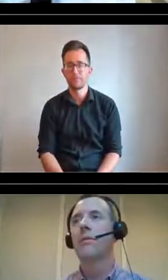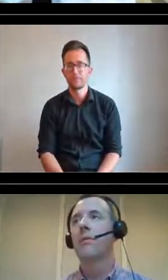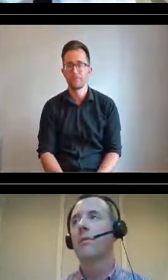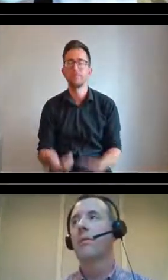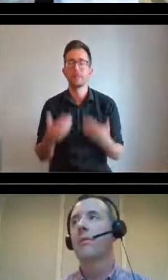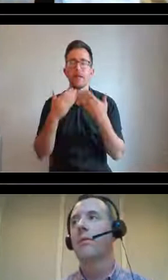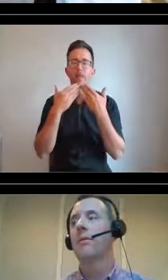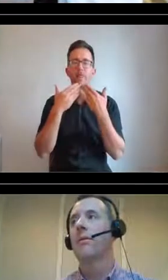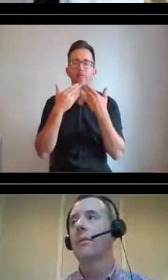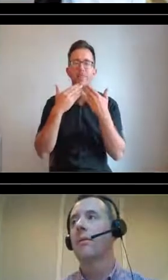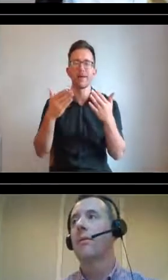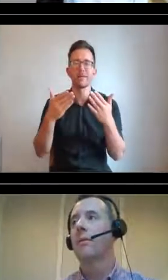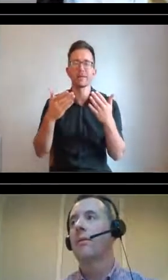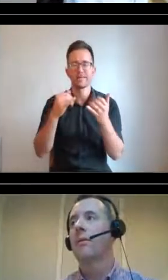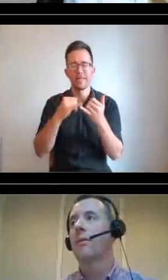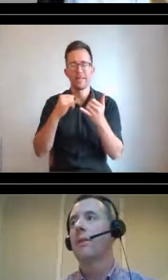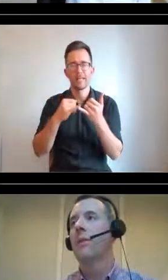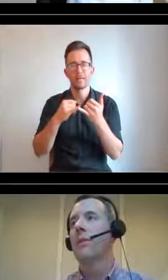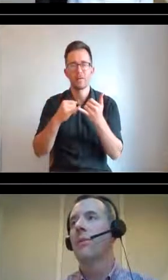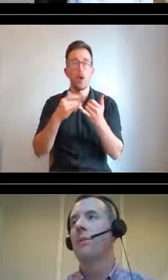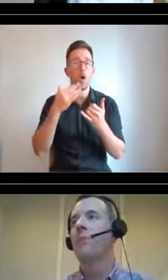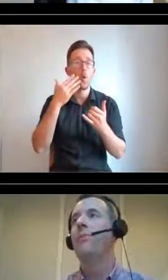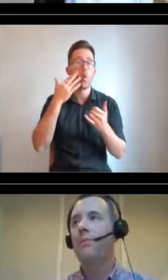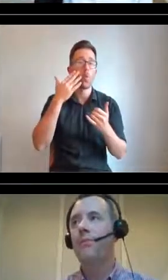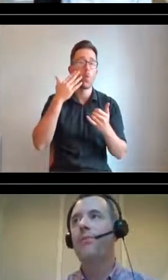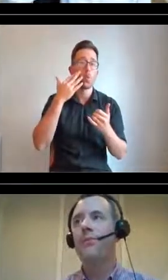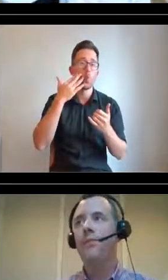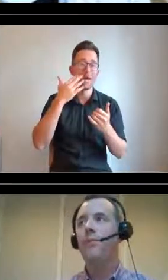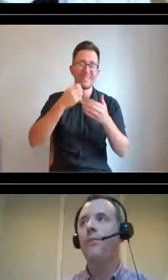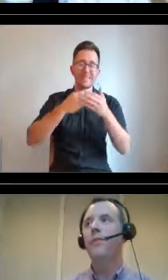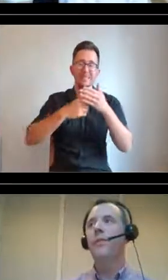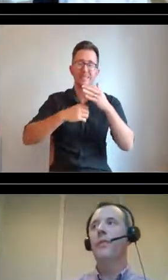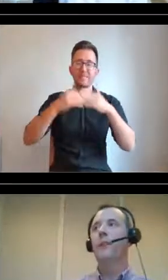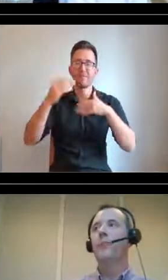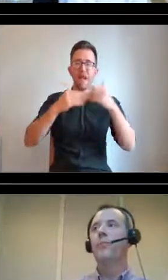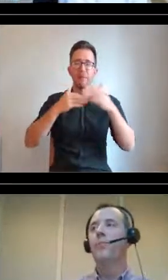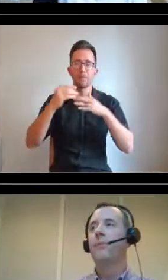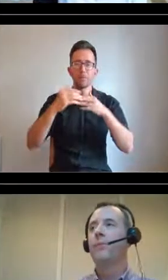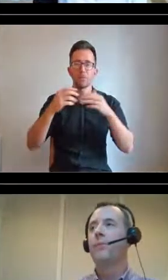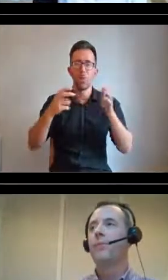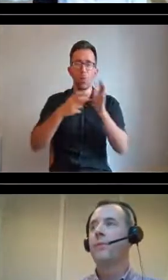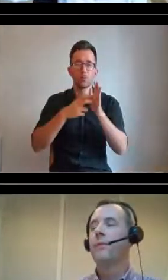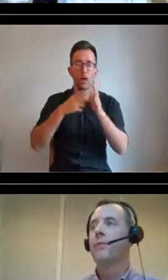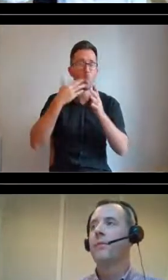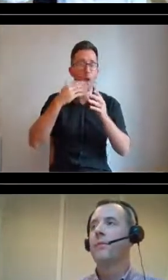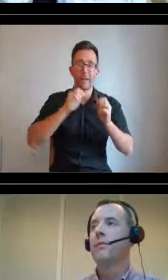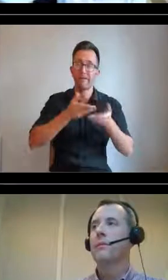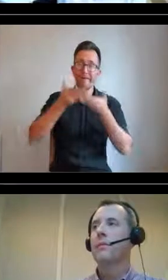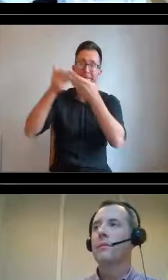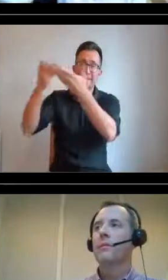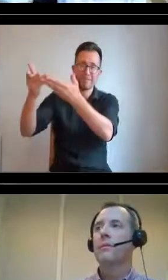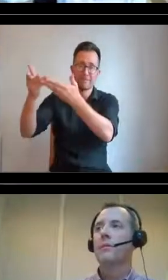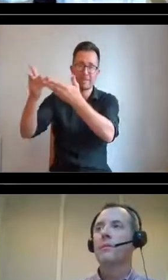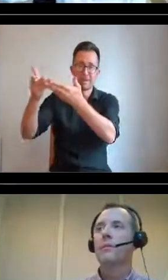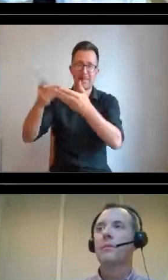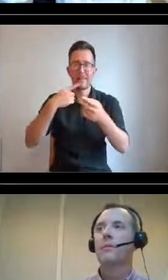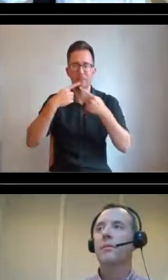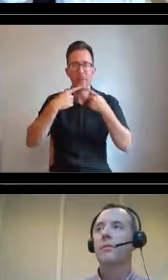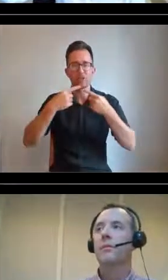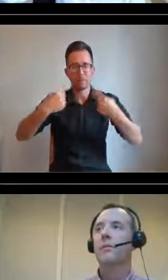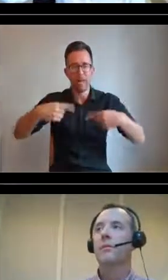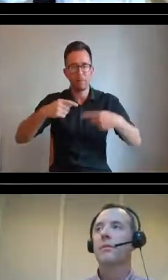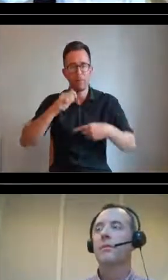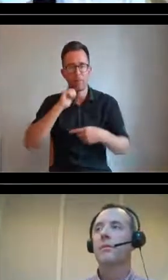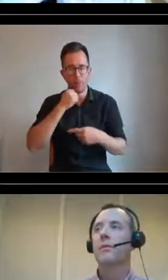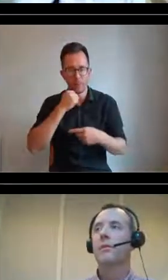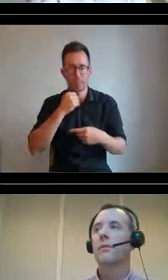Thanks very much, Steve. Yes, that'll be available when we submit the development consent order application. Thank you. Another question